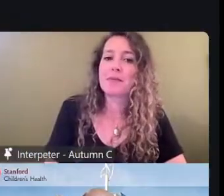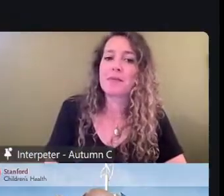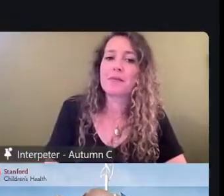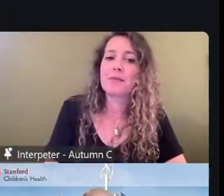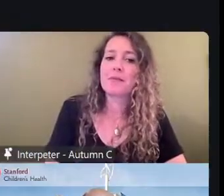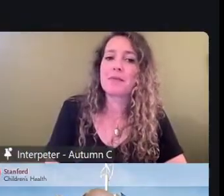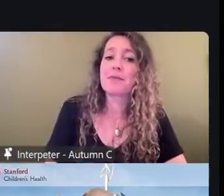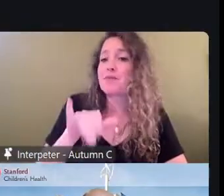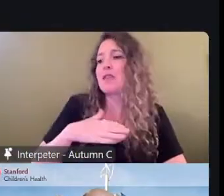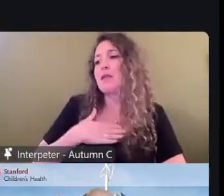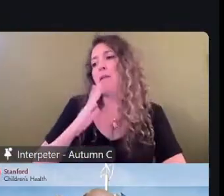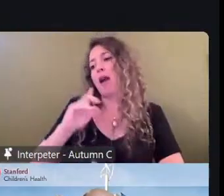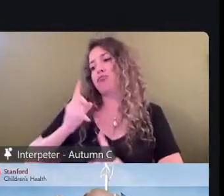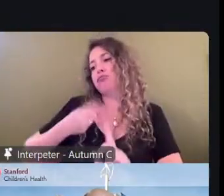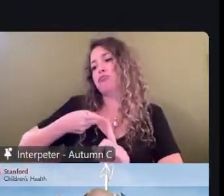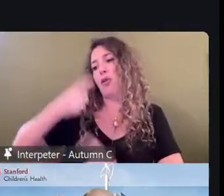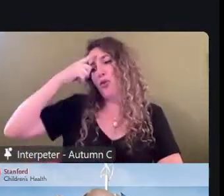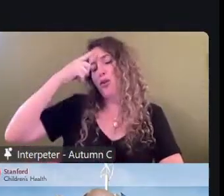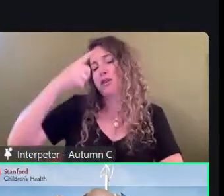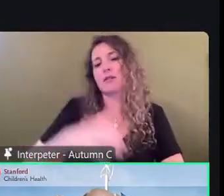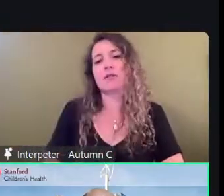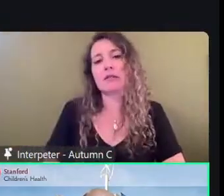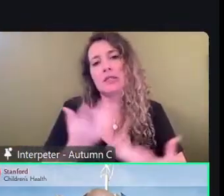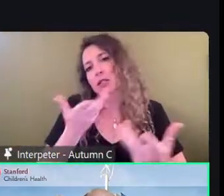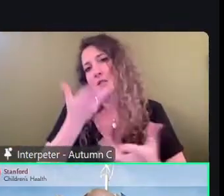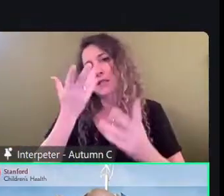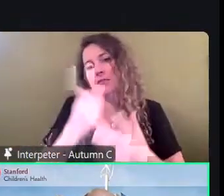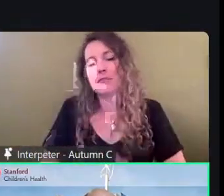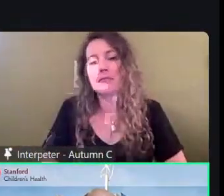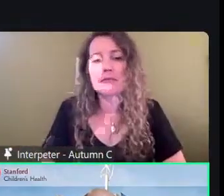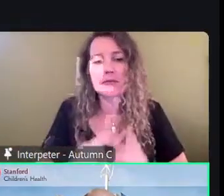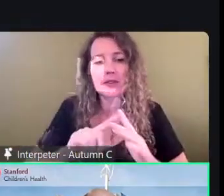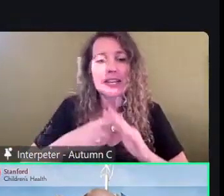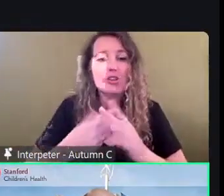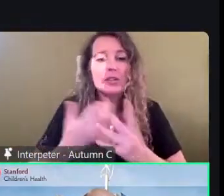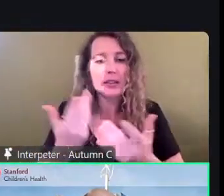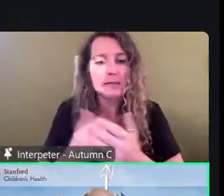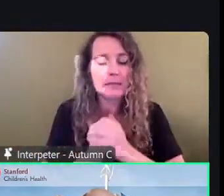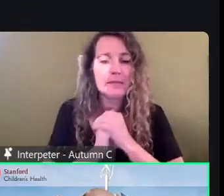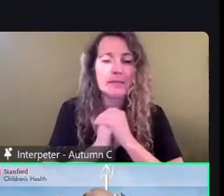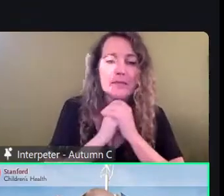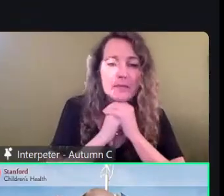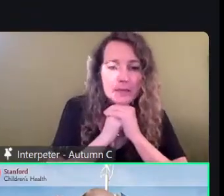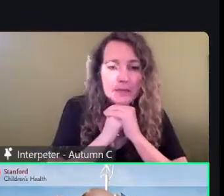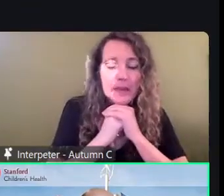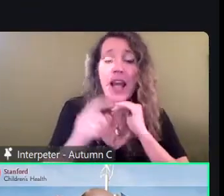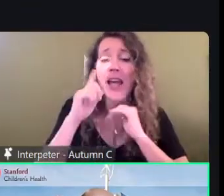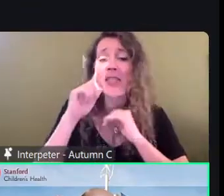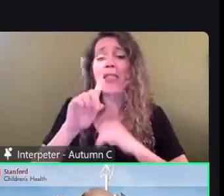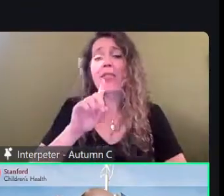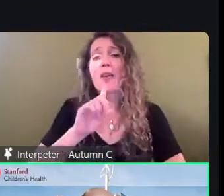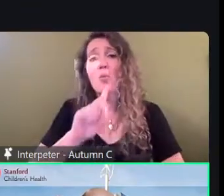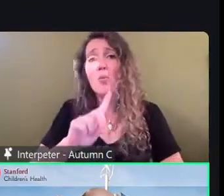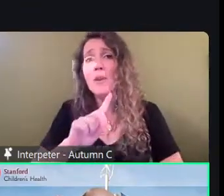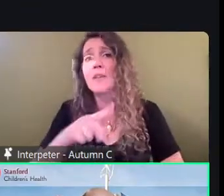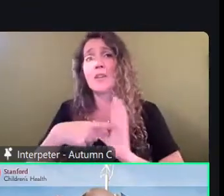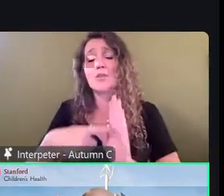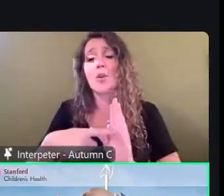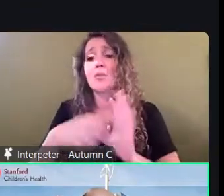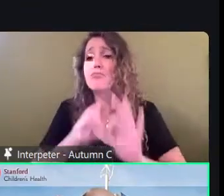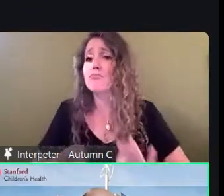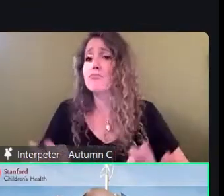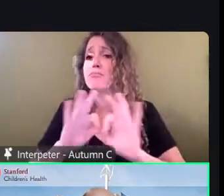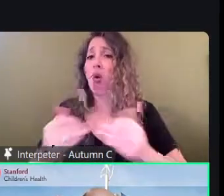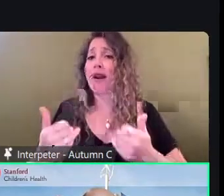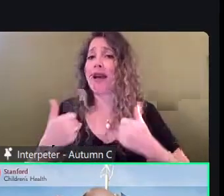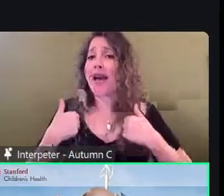yeah, those are my initial thoughts. Yeah, I think it just hammers home how important having spaces